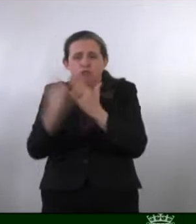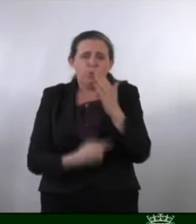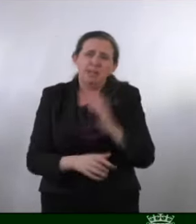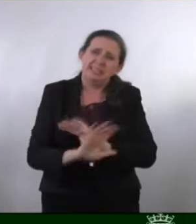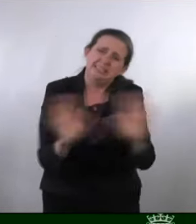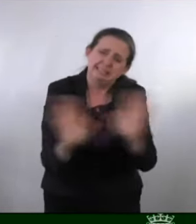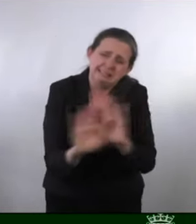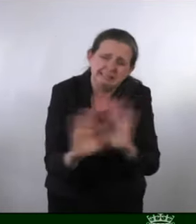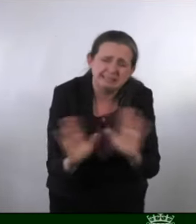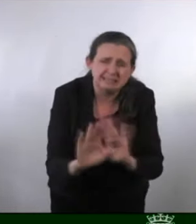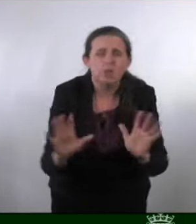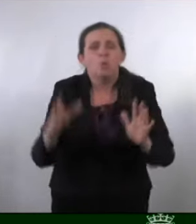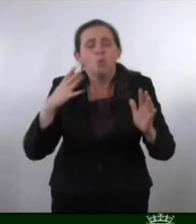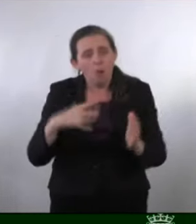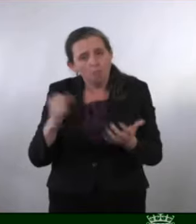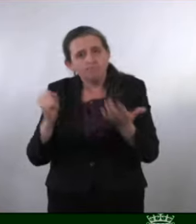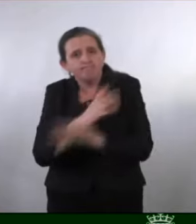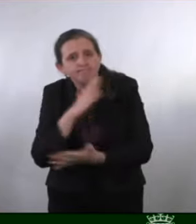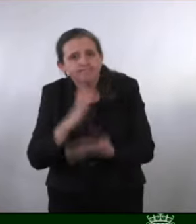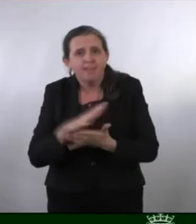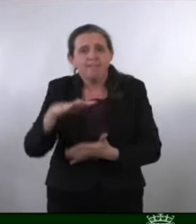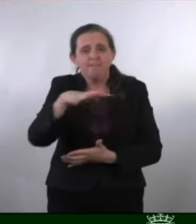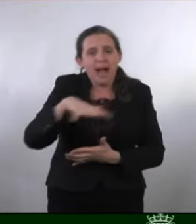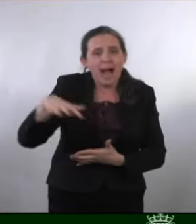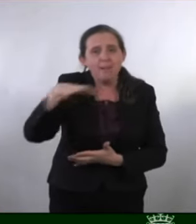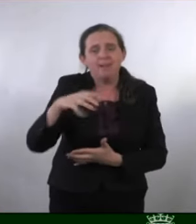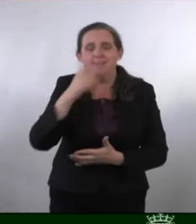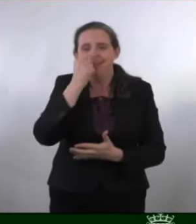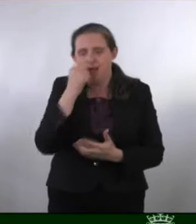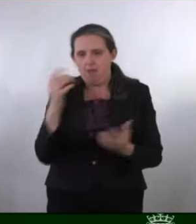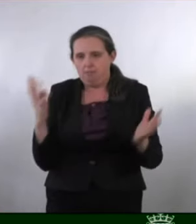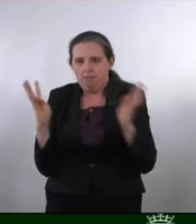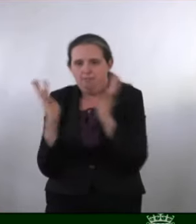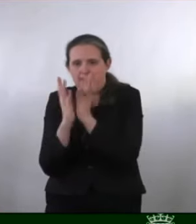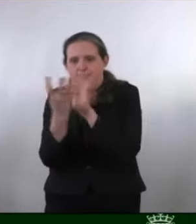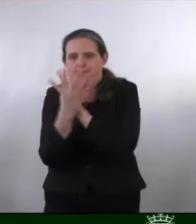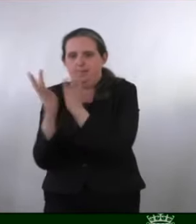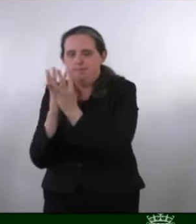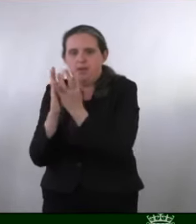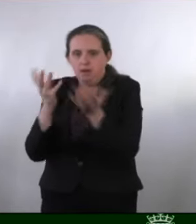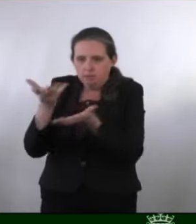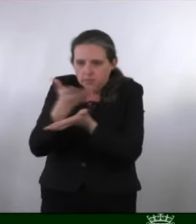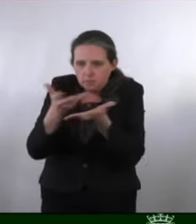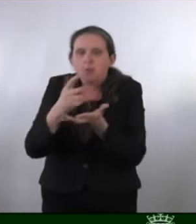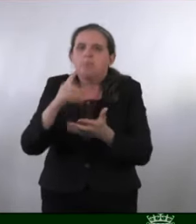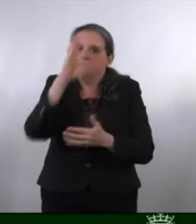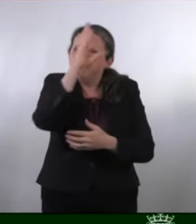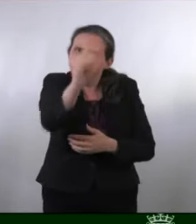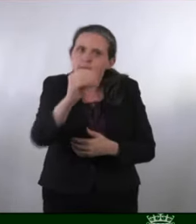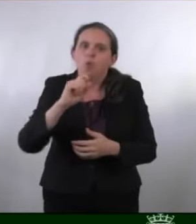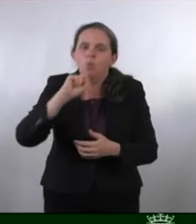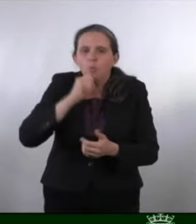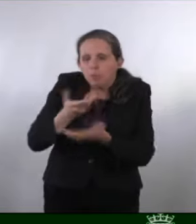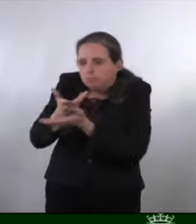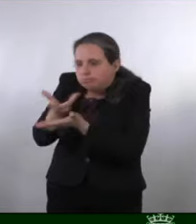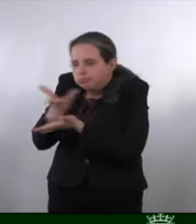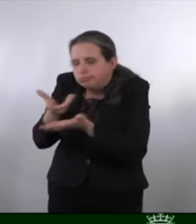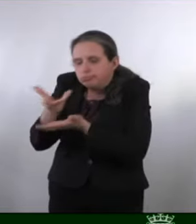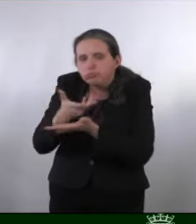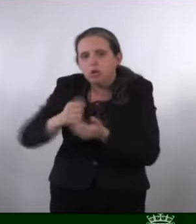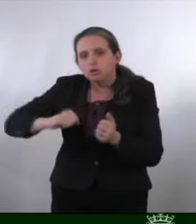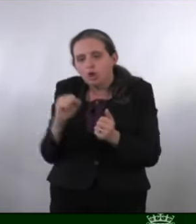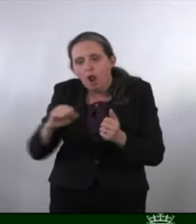while minimizing the risk, we're working with the devolved administrations on a special time-limited